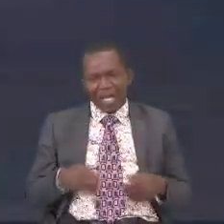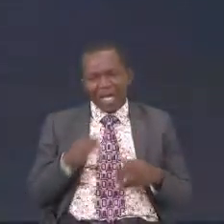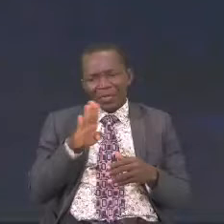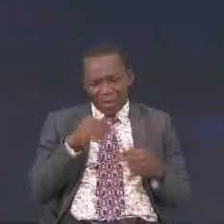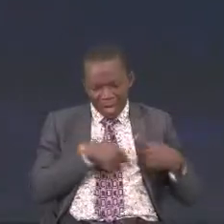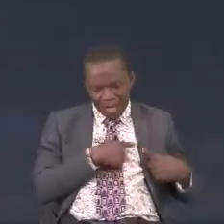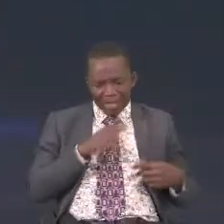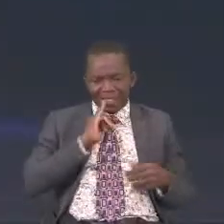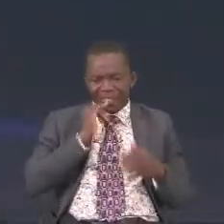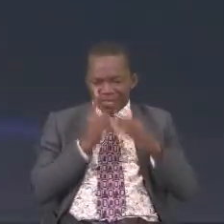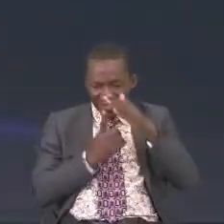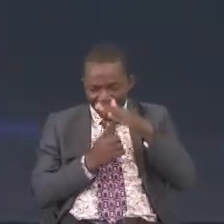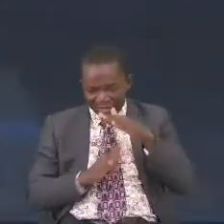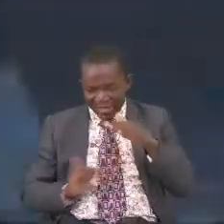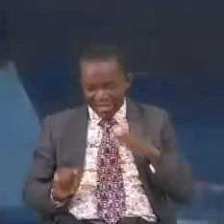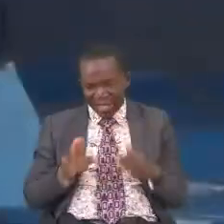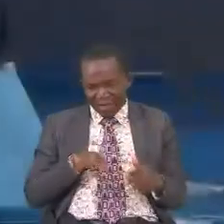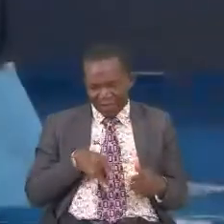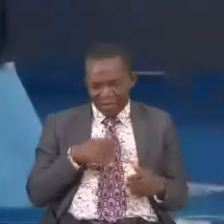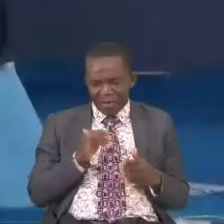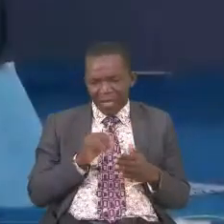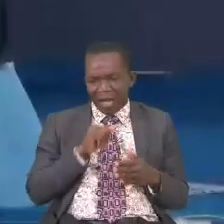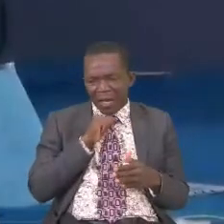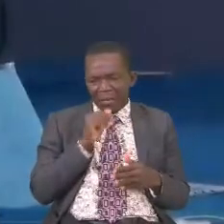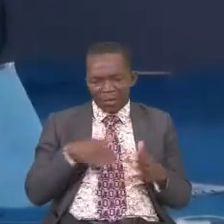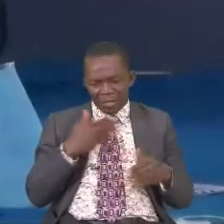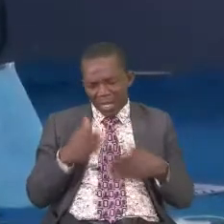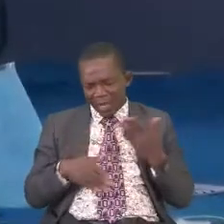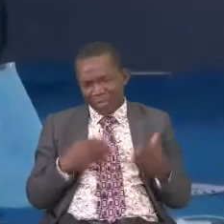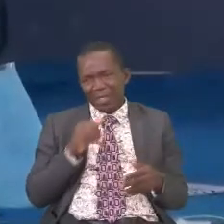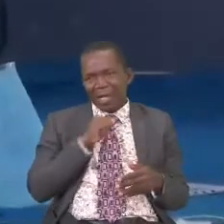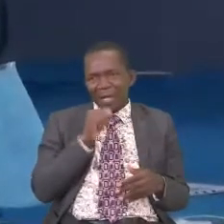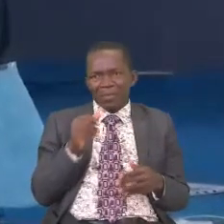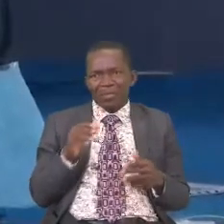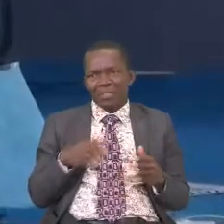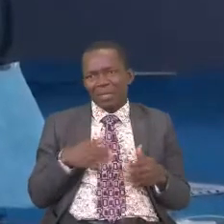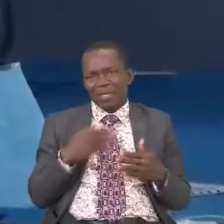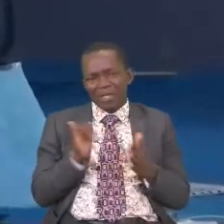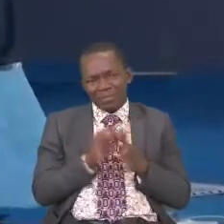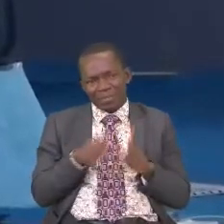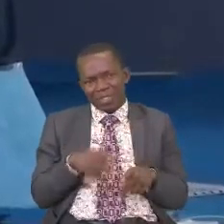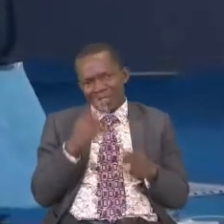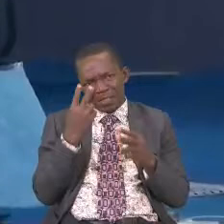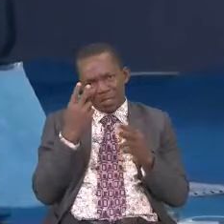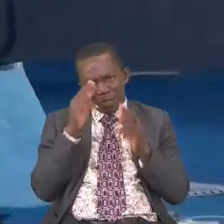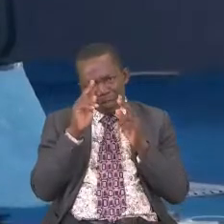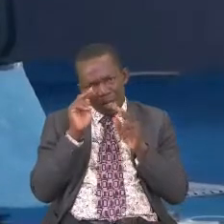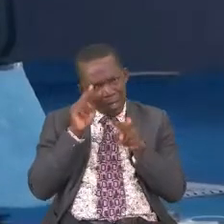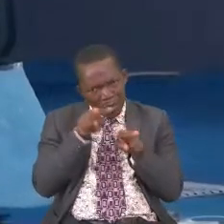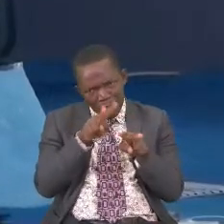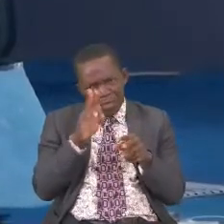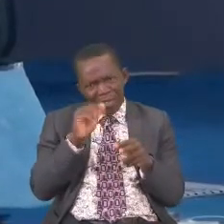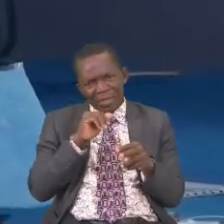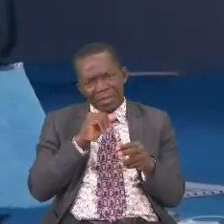happy, I'm not on top of the world, I was excited before, but that person that looked at me and the way he saw me, the way she looked at